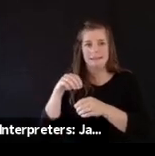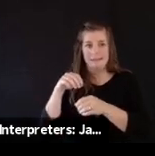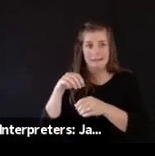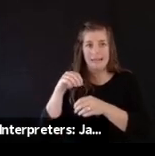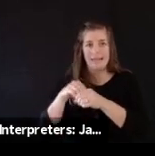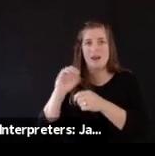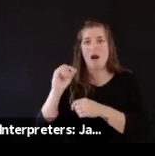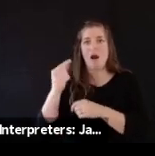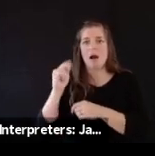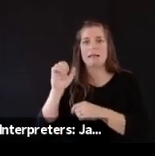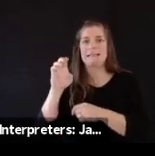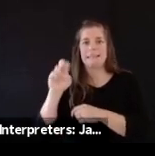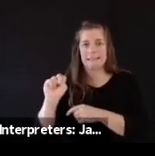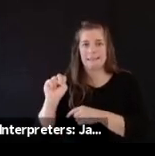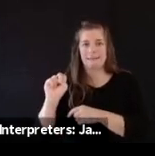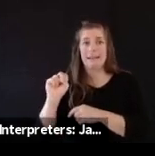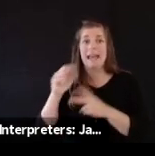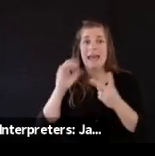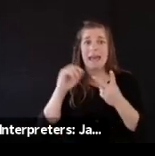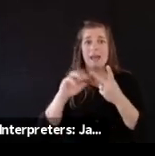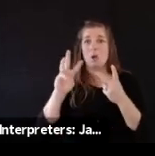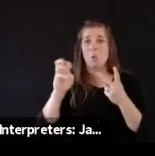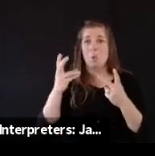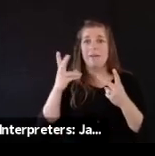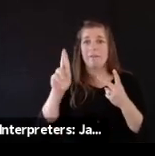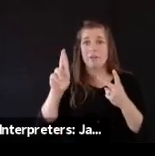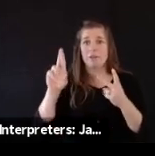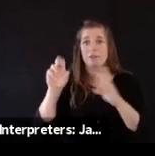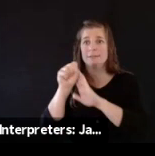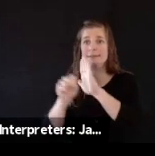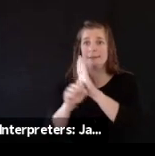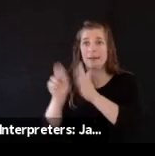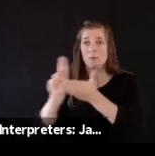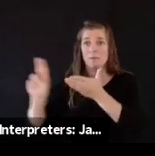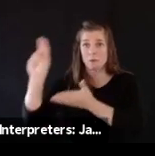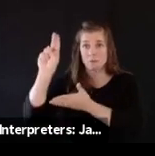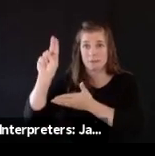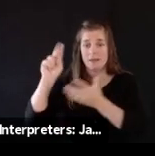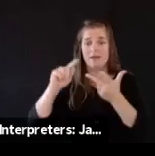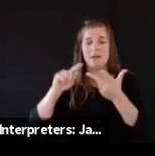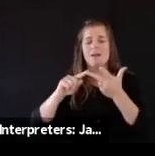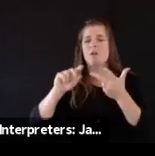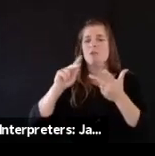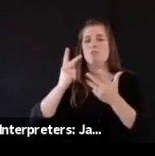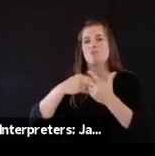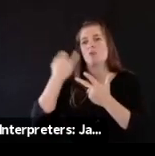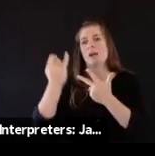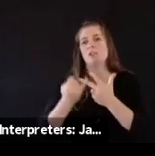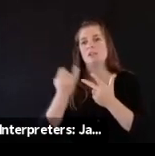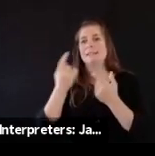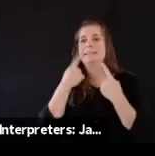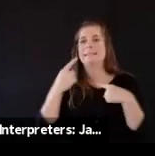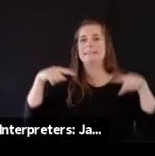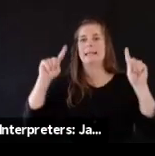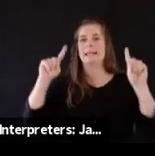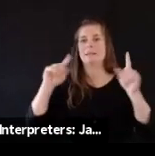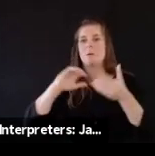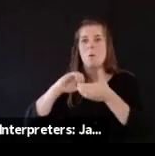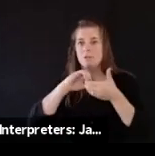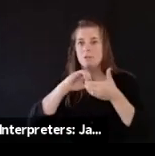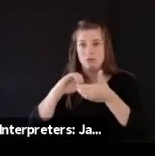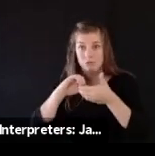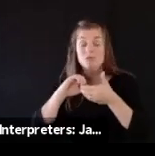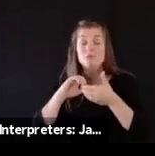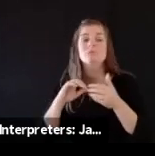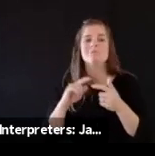also a partnership with Weber State University and Project Success Coalition. And it was a 3-part series where